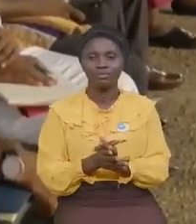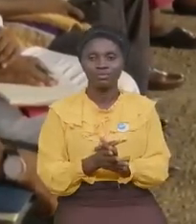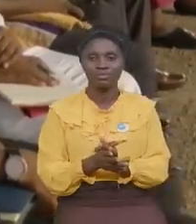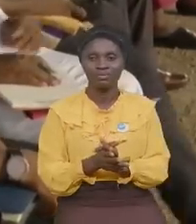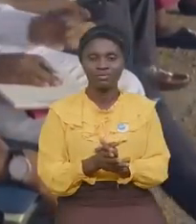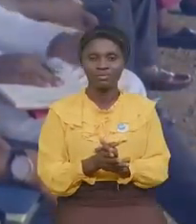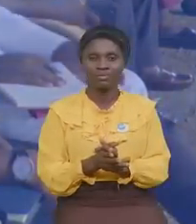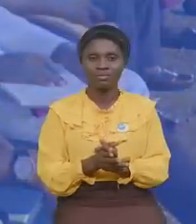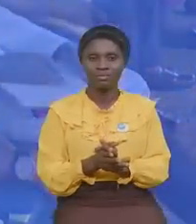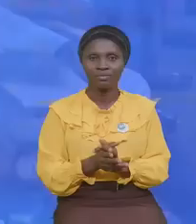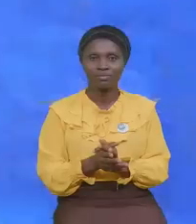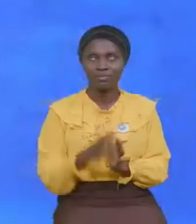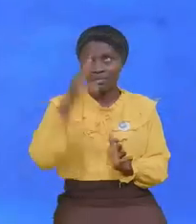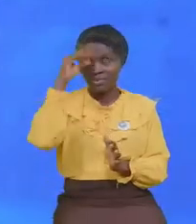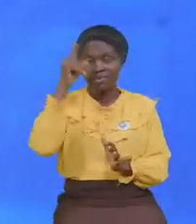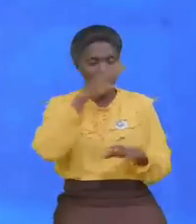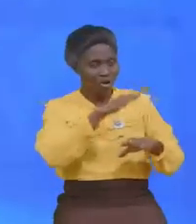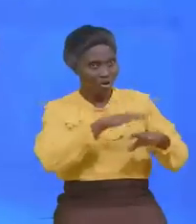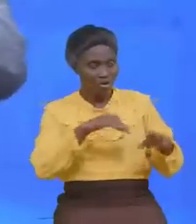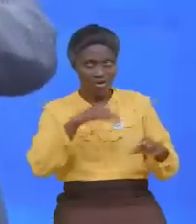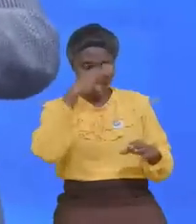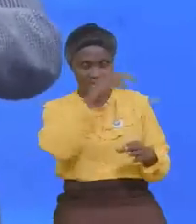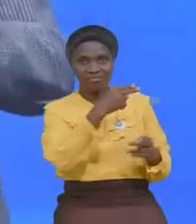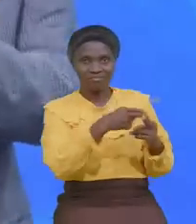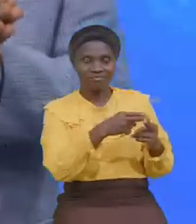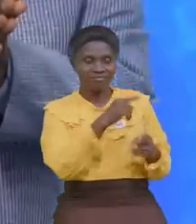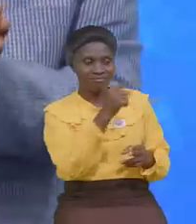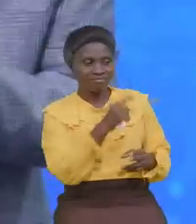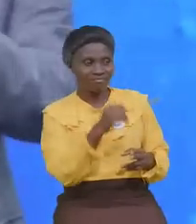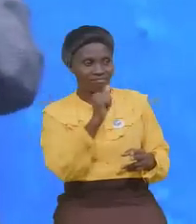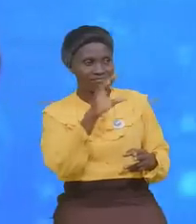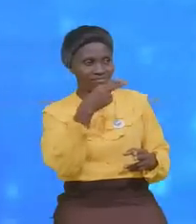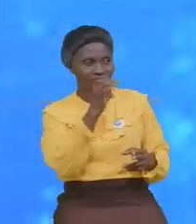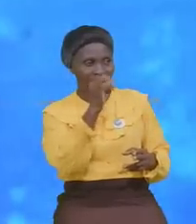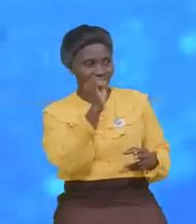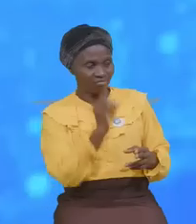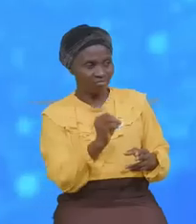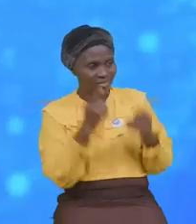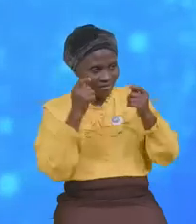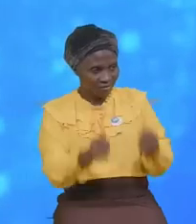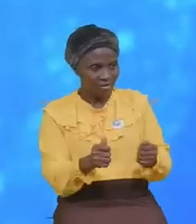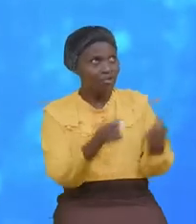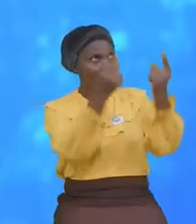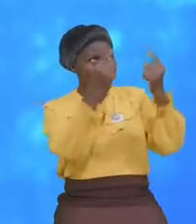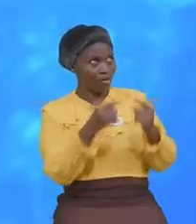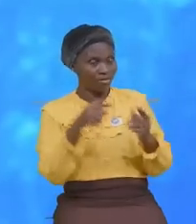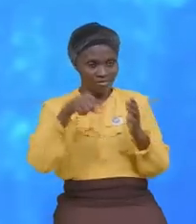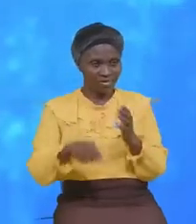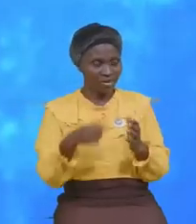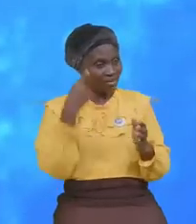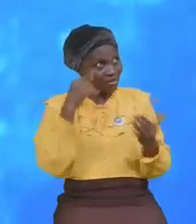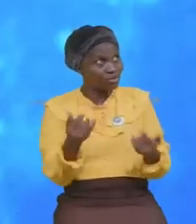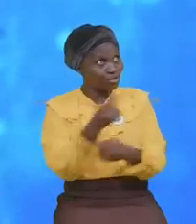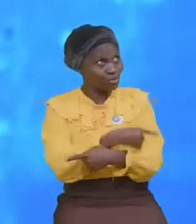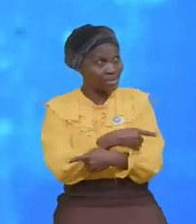He called him Zacchaeus, make haste and come down. For today, this is the bright